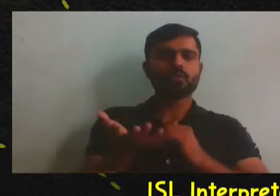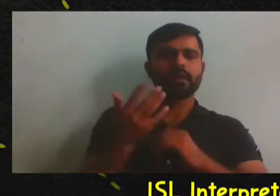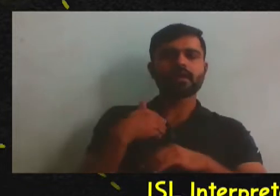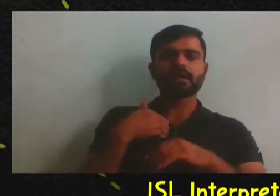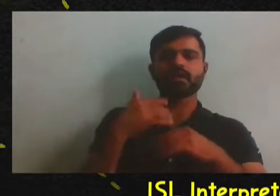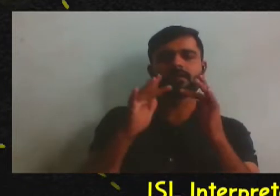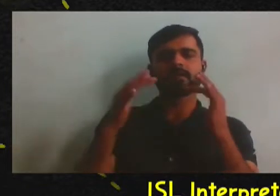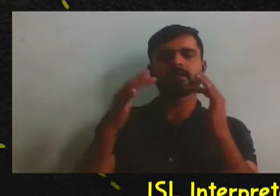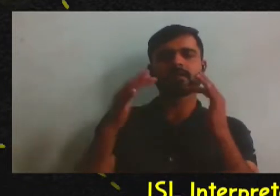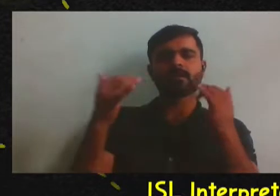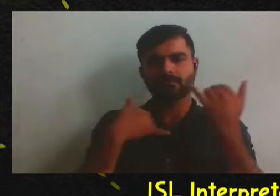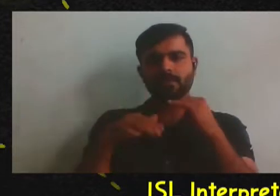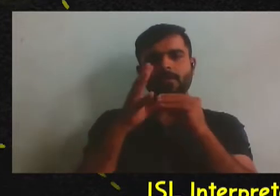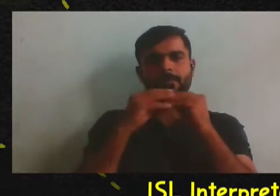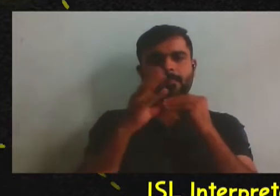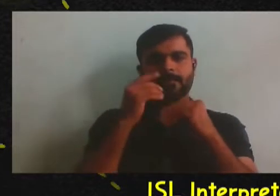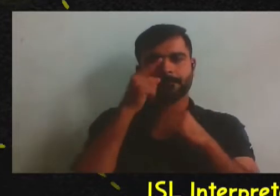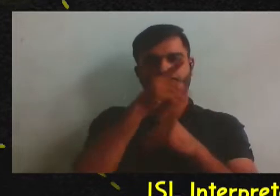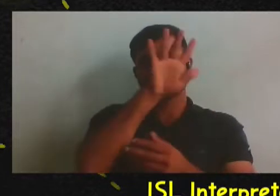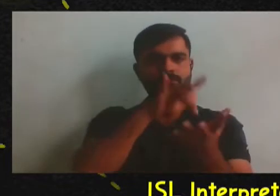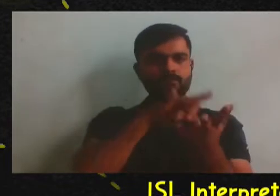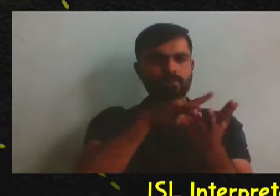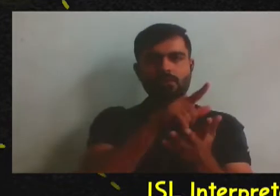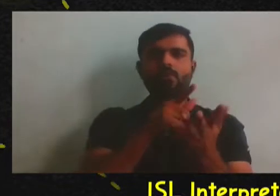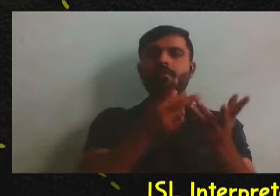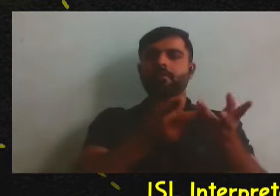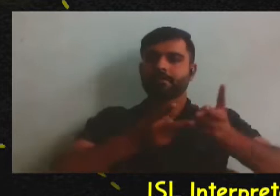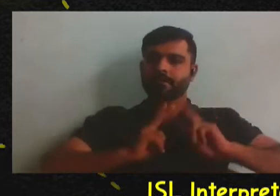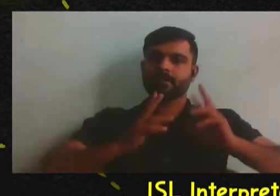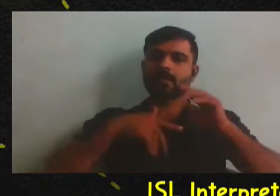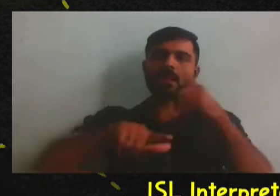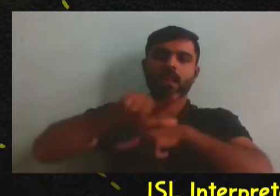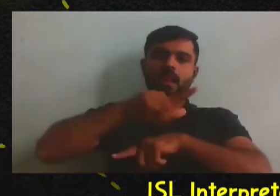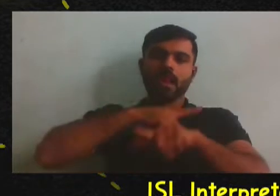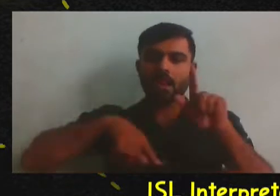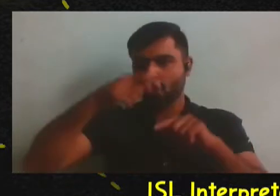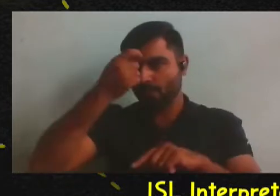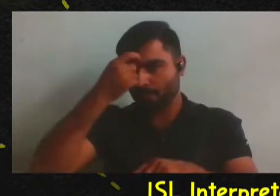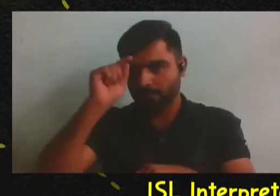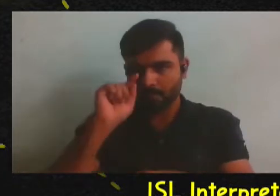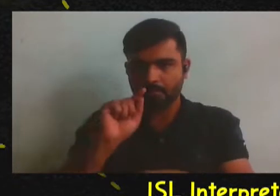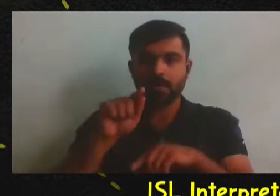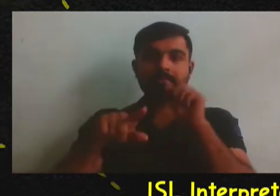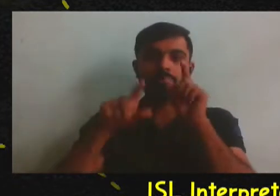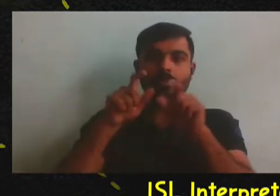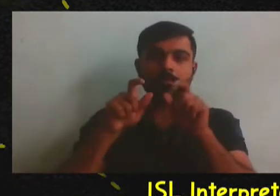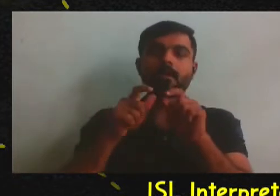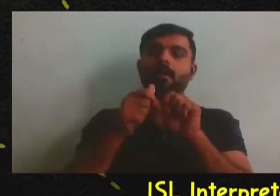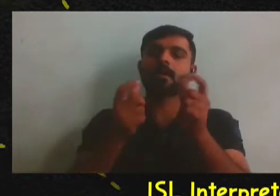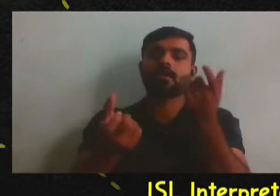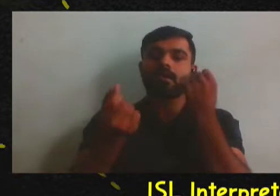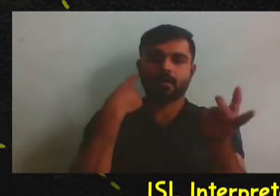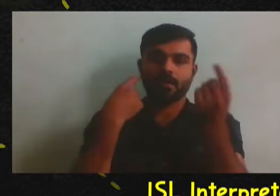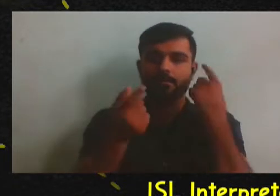telephone helpline in Bangalore be the one responding to local issues of people in Assam or Arunachal,